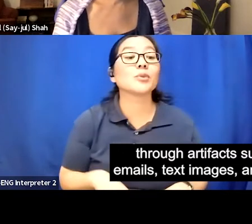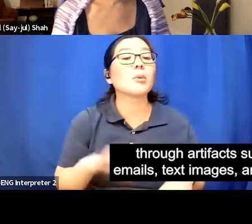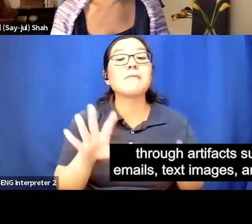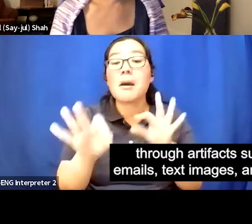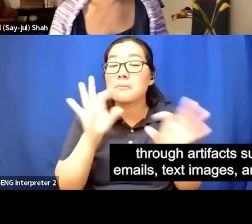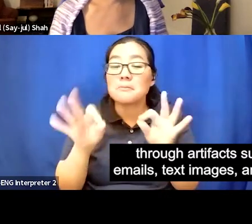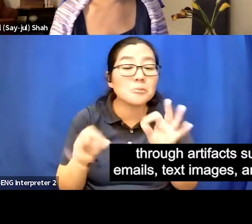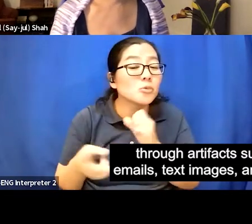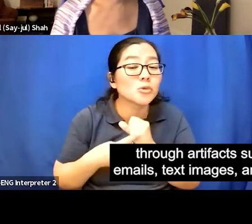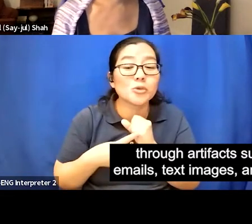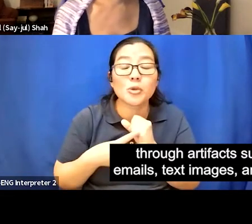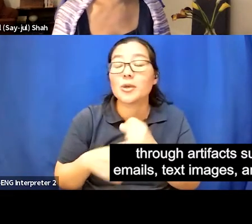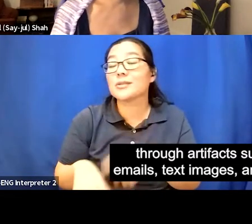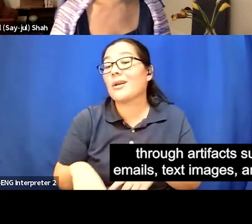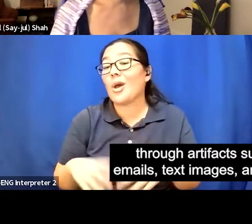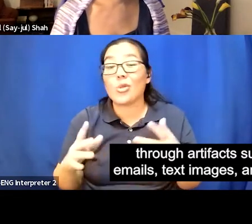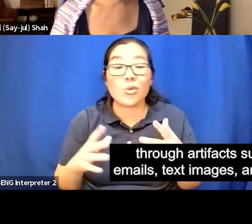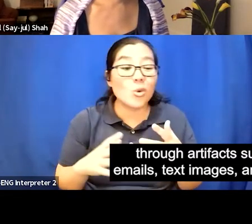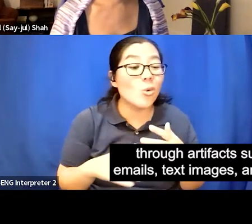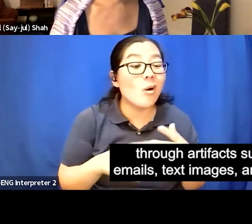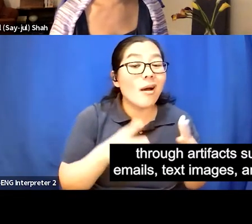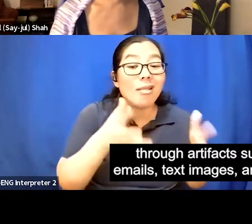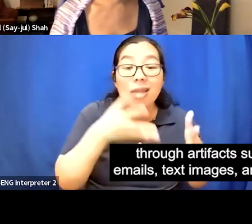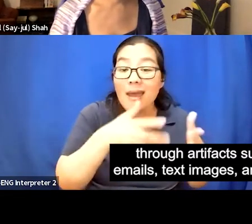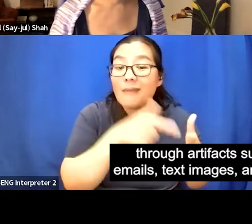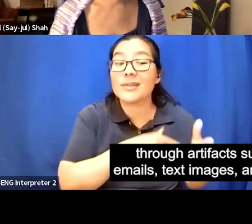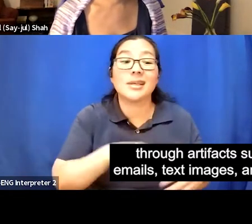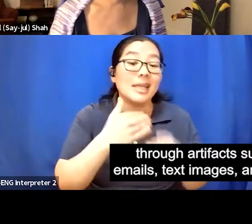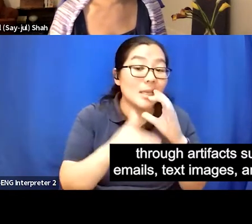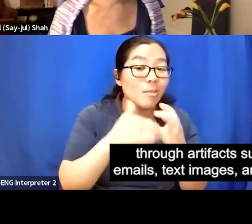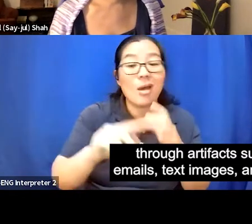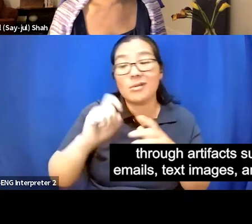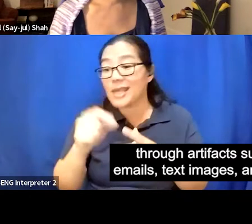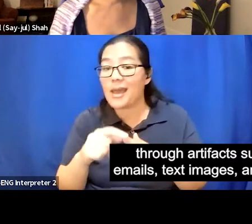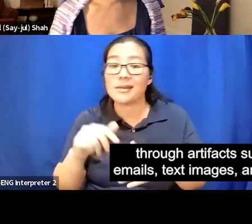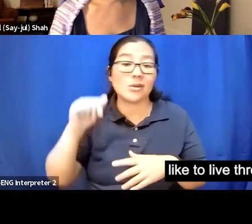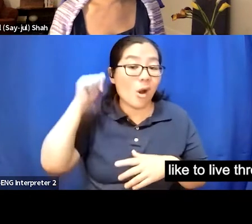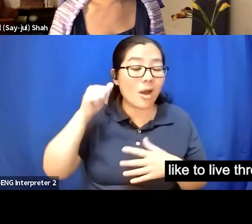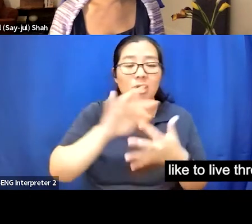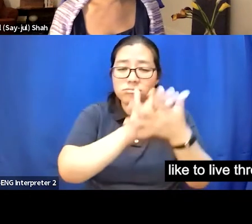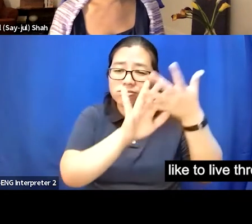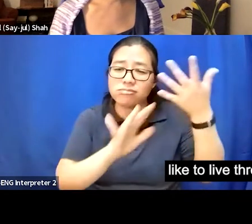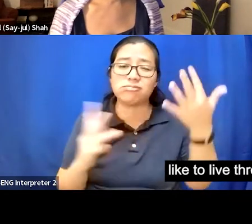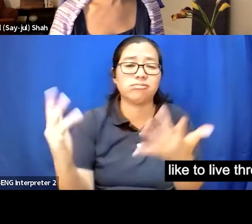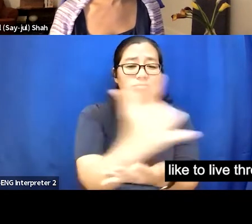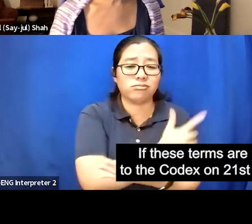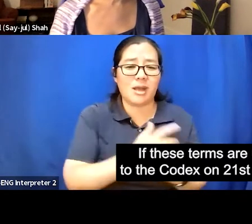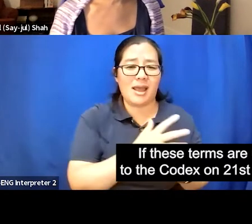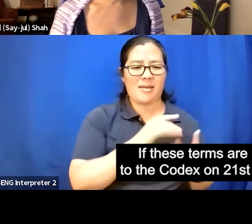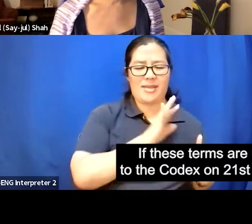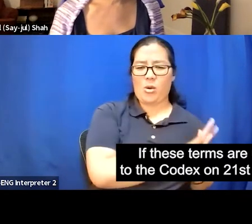through artifacts such as tweets, articles, emails, texts, images, and audio about what it was like to live through these